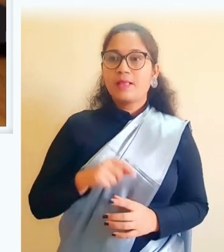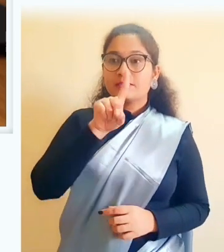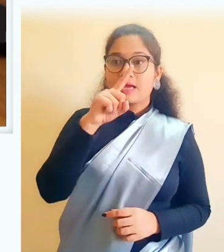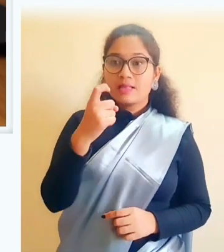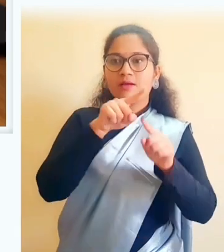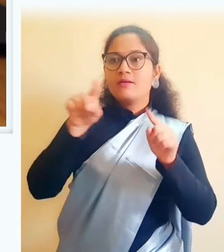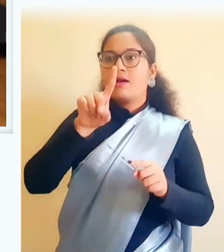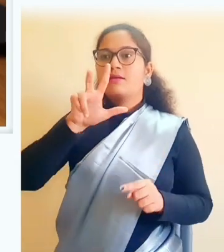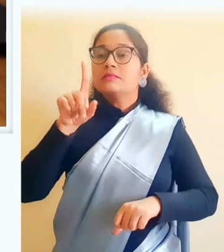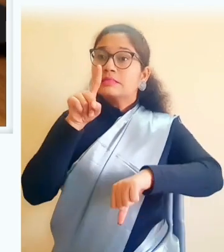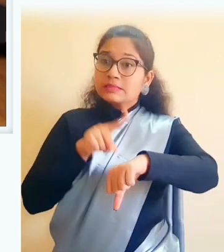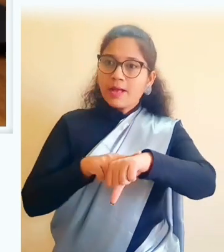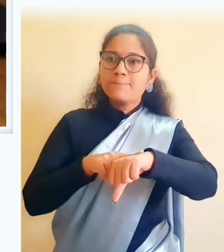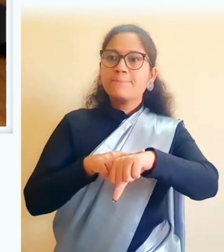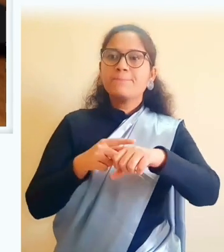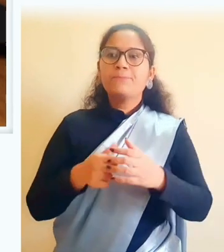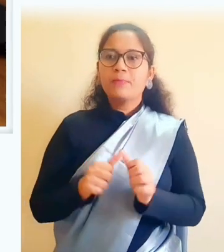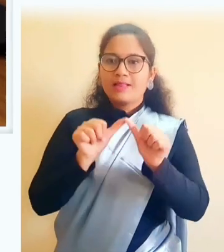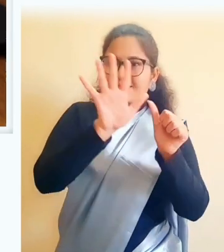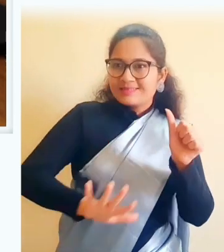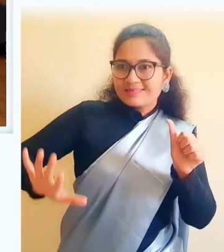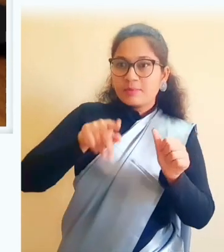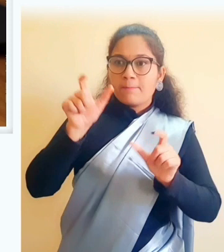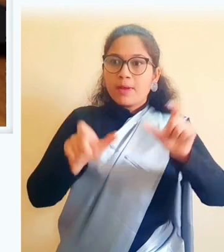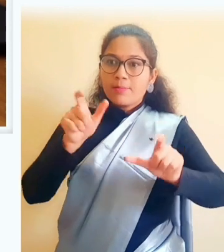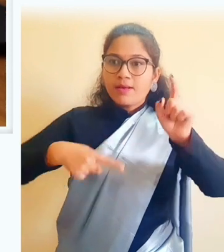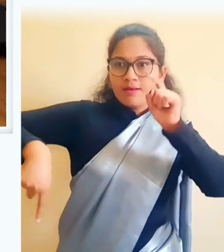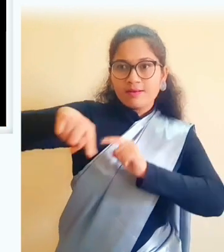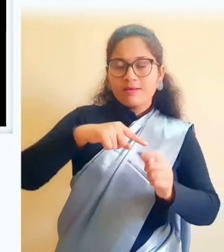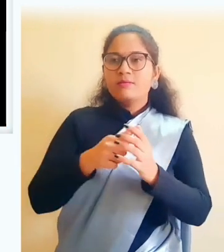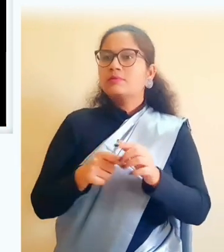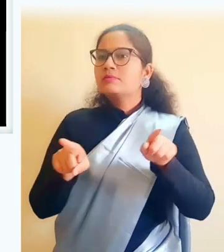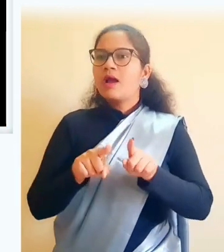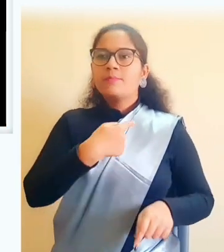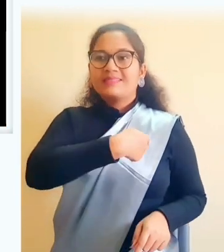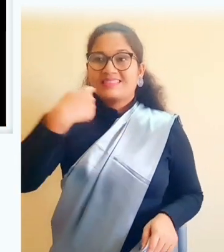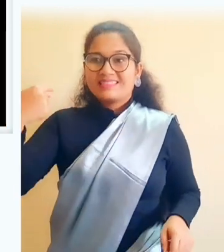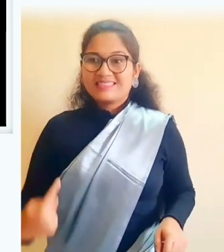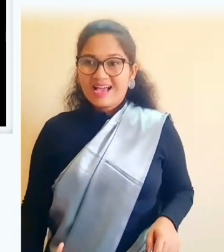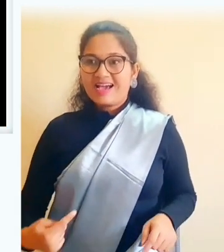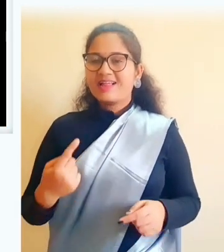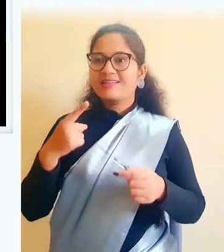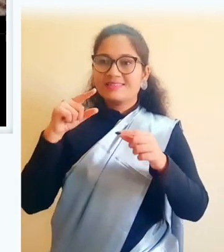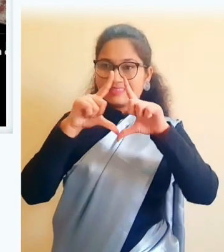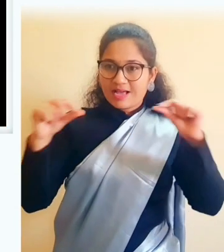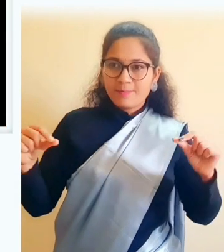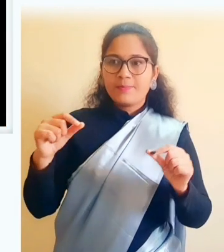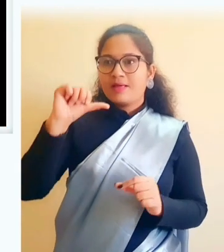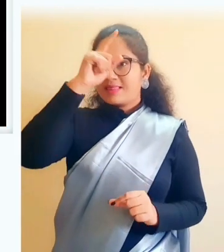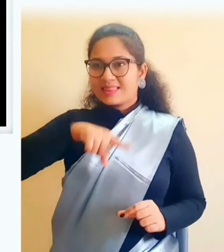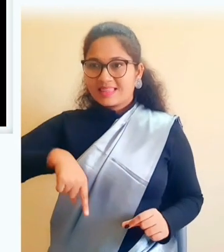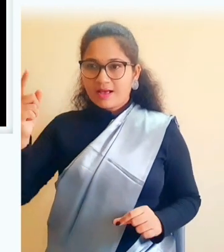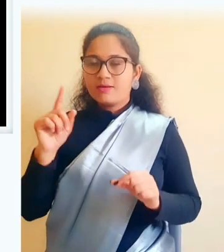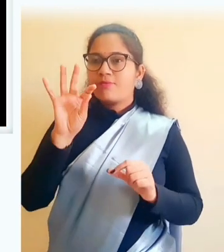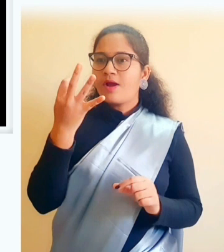18th centuries, Asian art was very popular among the European elites. Chinese porcelain, Japanese lacquer, and Indian textiles